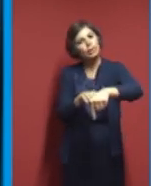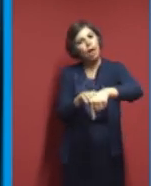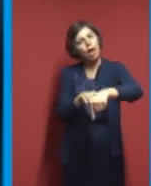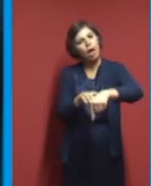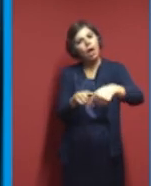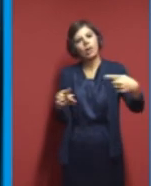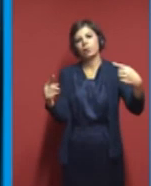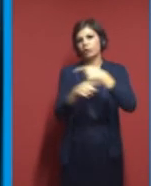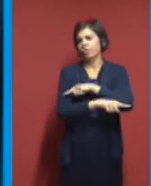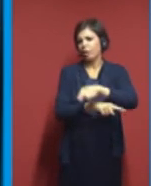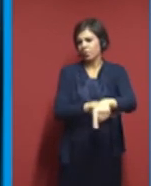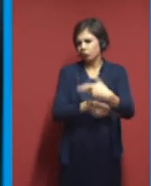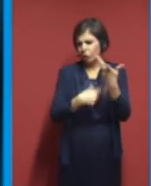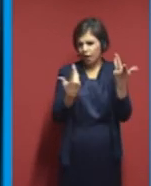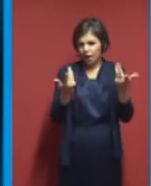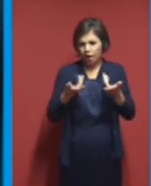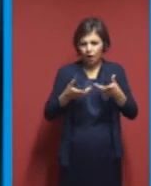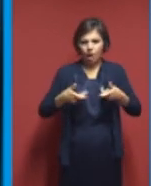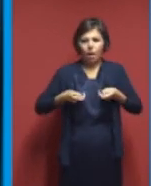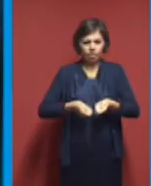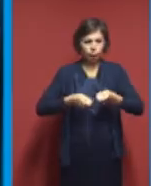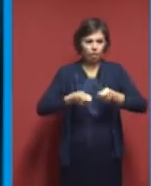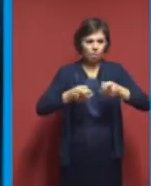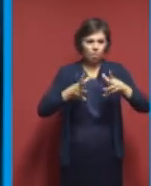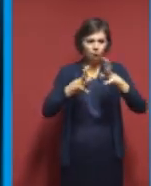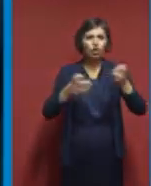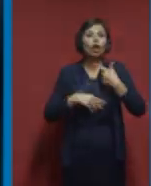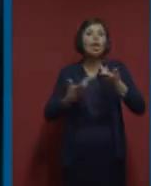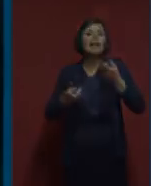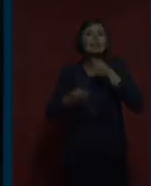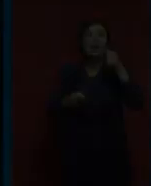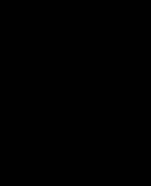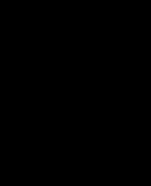Great, thank you. Thank you.